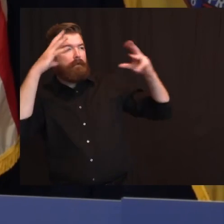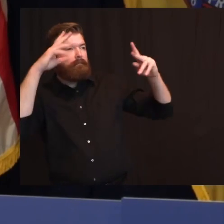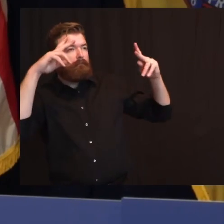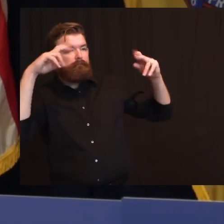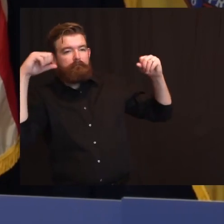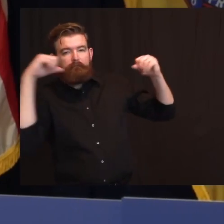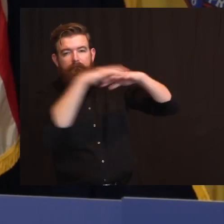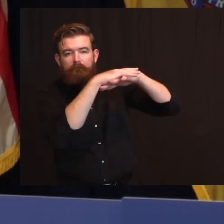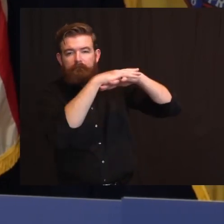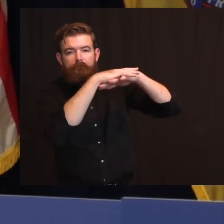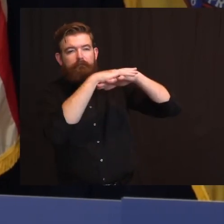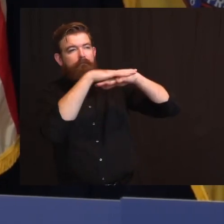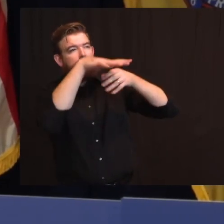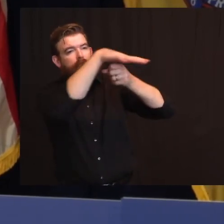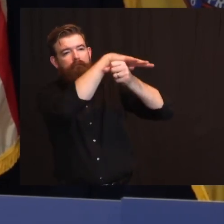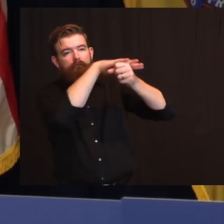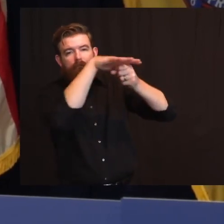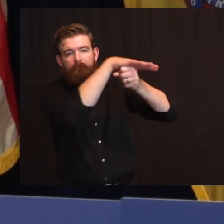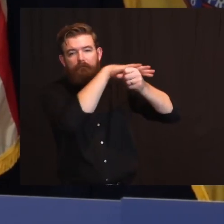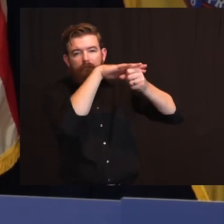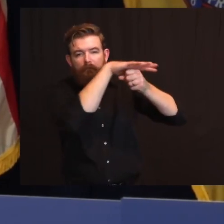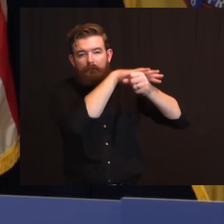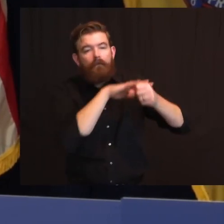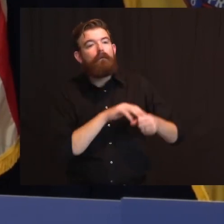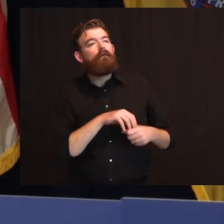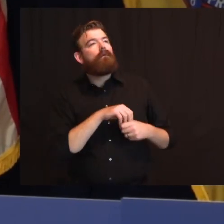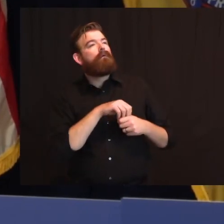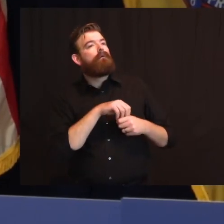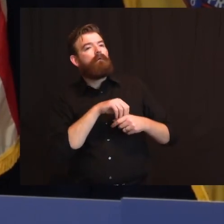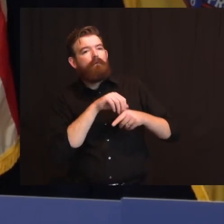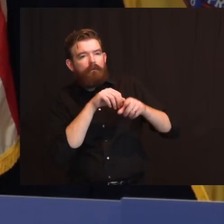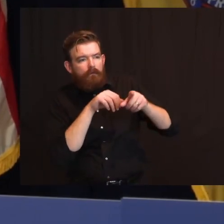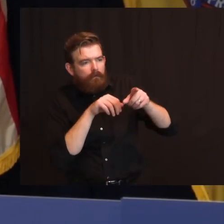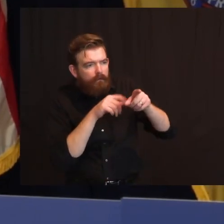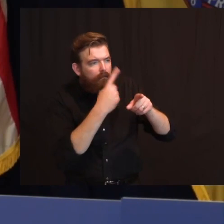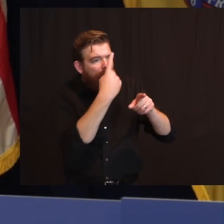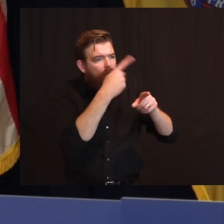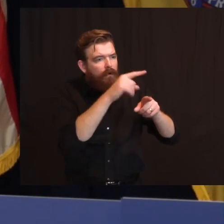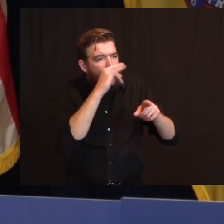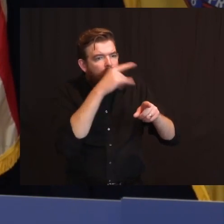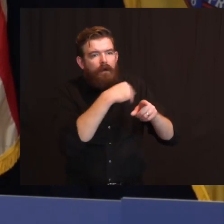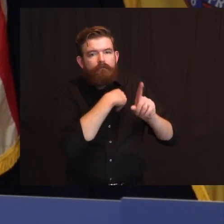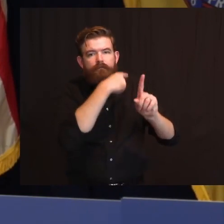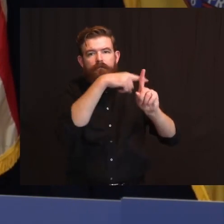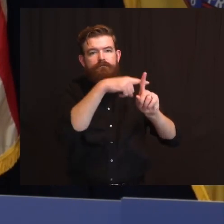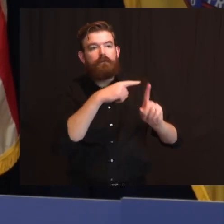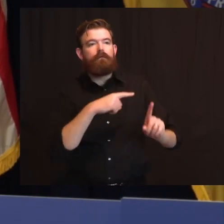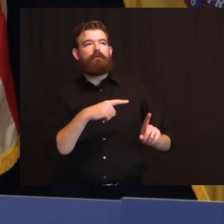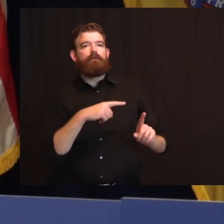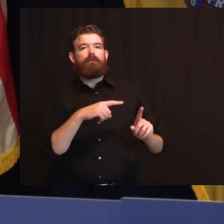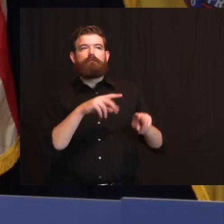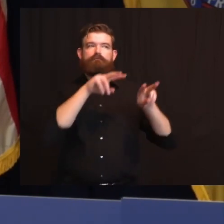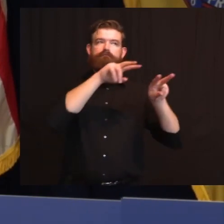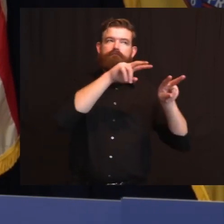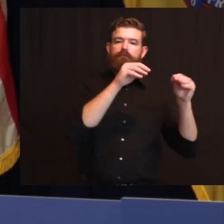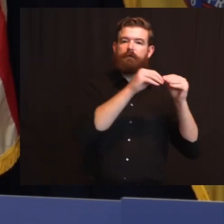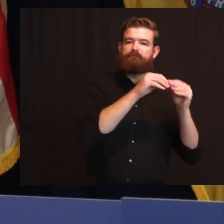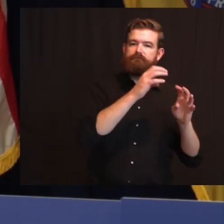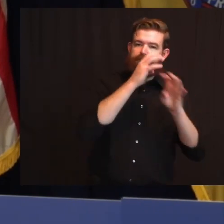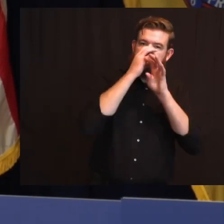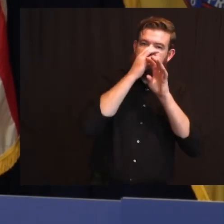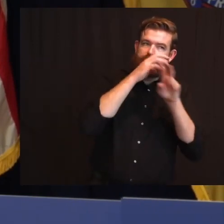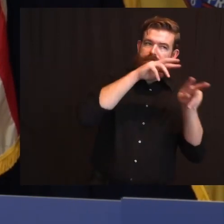So that's where we start. And the next thing we do is we do go ahead and we do publish separately what to do. Okay, I have 1 case in my school. What do I do?